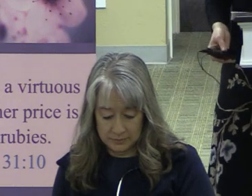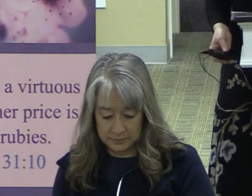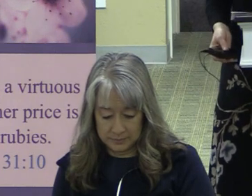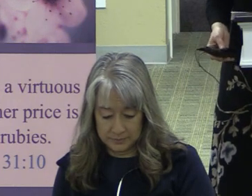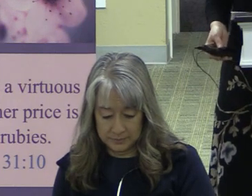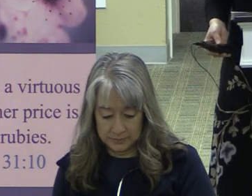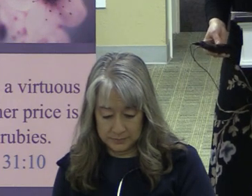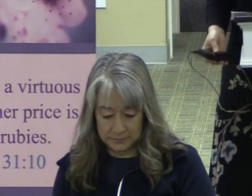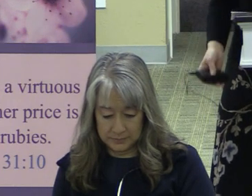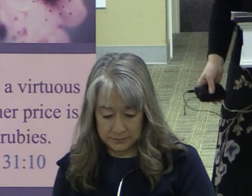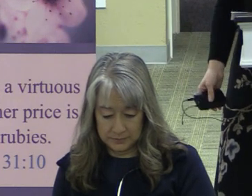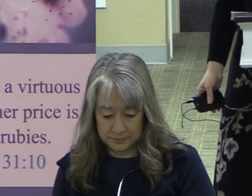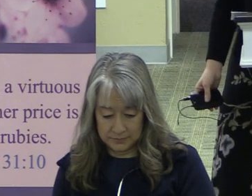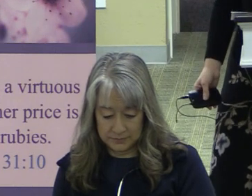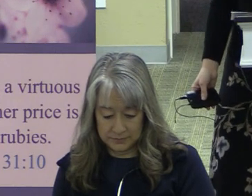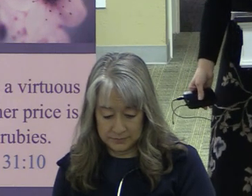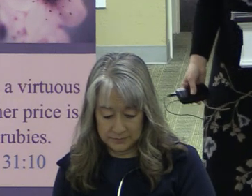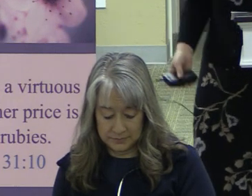So